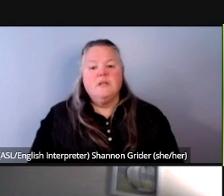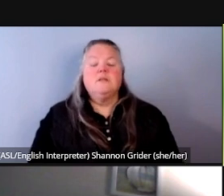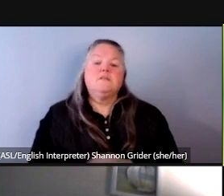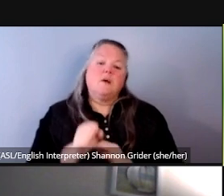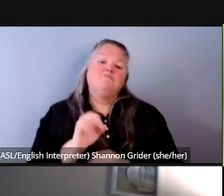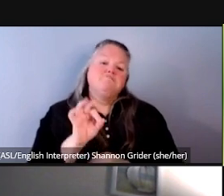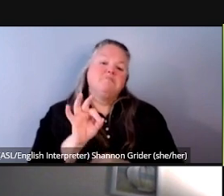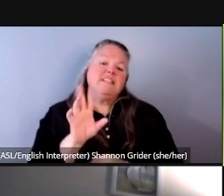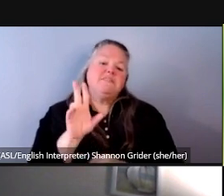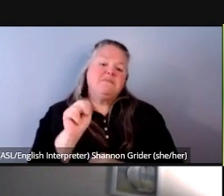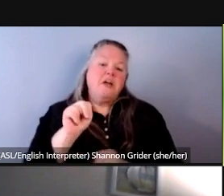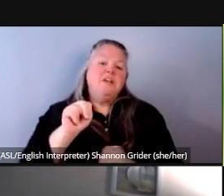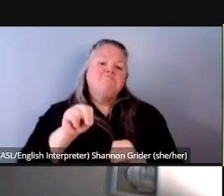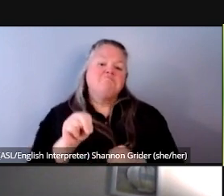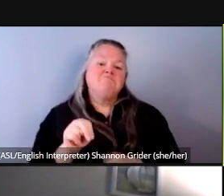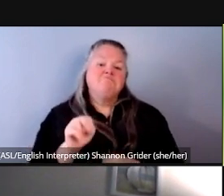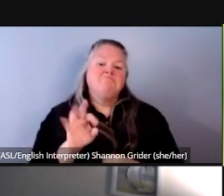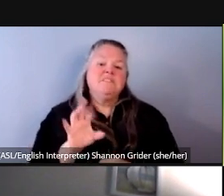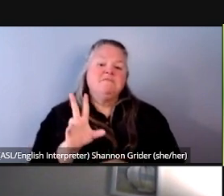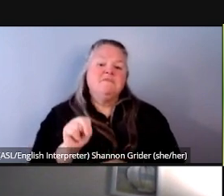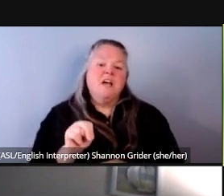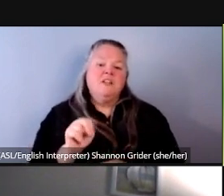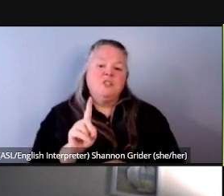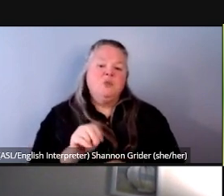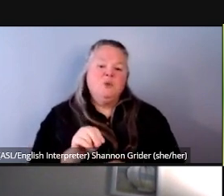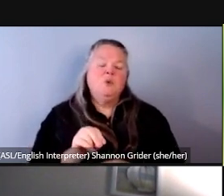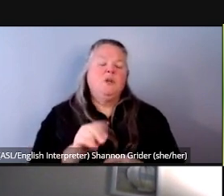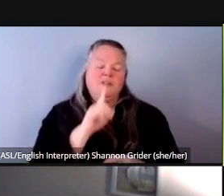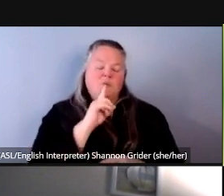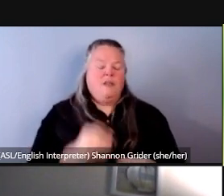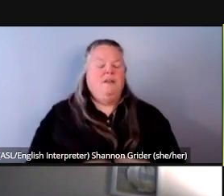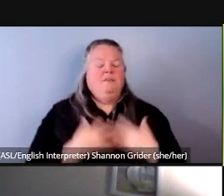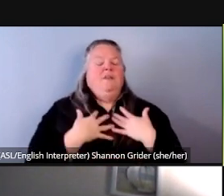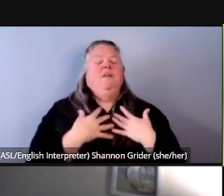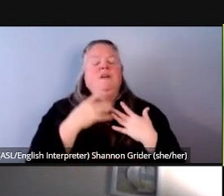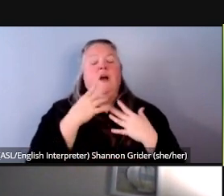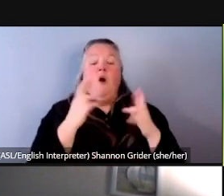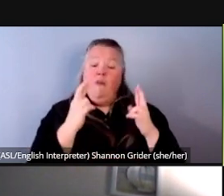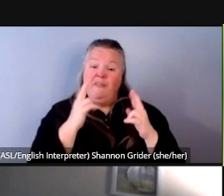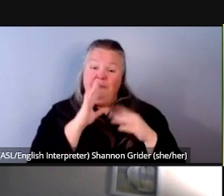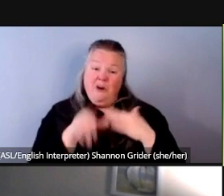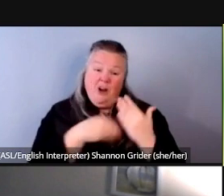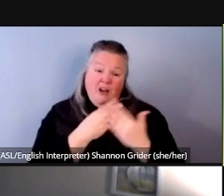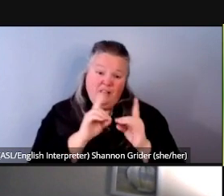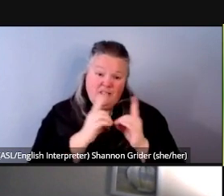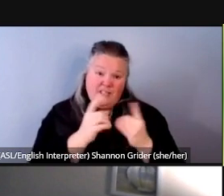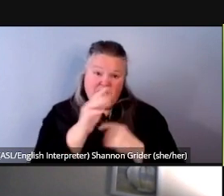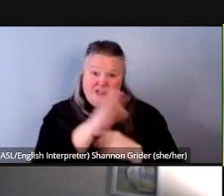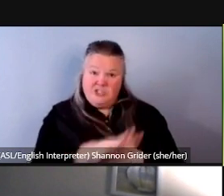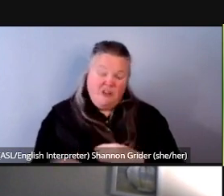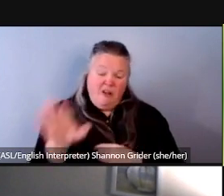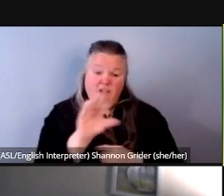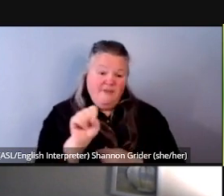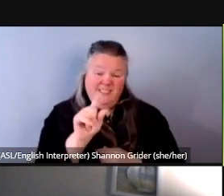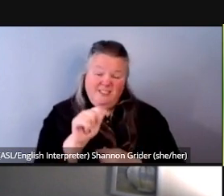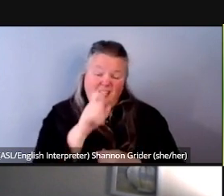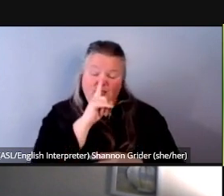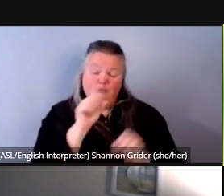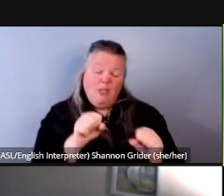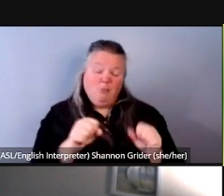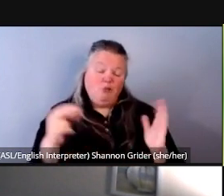fun to do. I think a lot of really good inspiration, hopefully, for districts around the state that are looking to do innovative and transformative